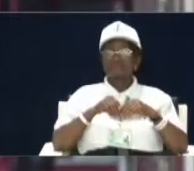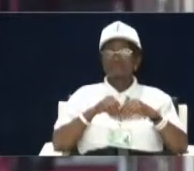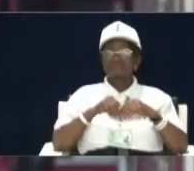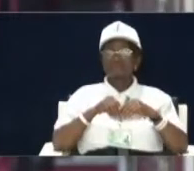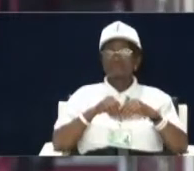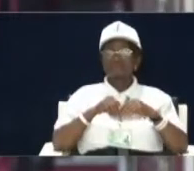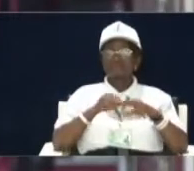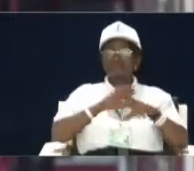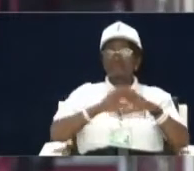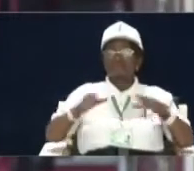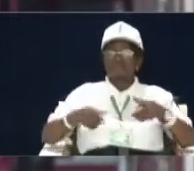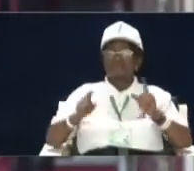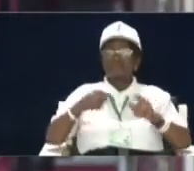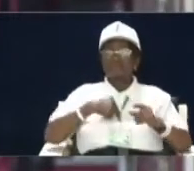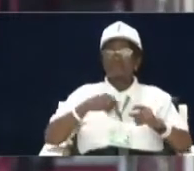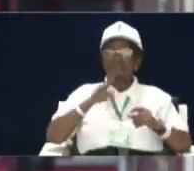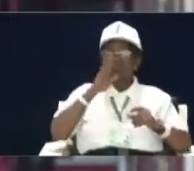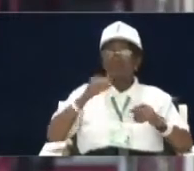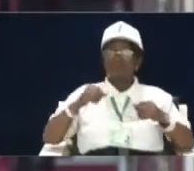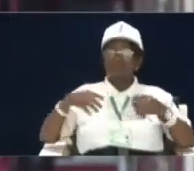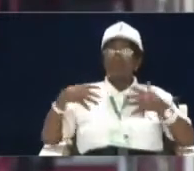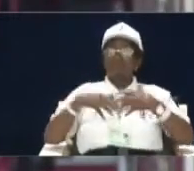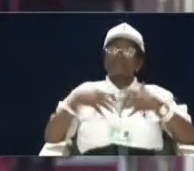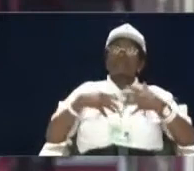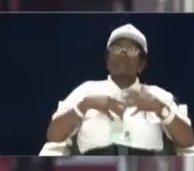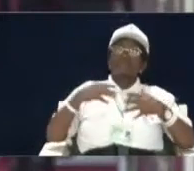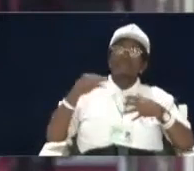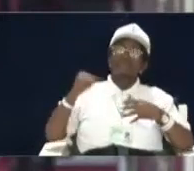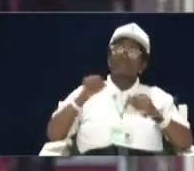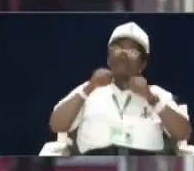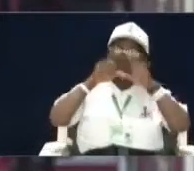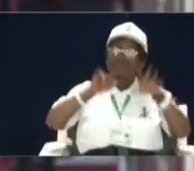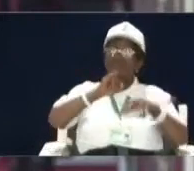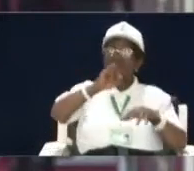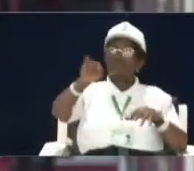Don't let me be afraid of blessing.